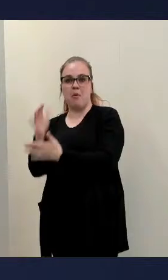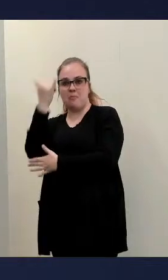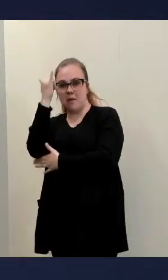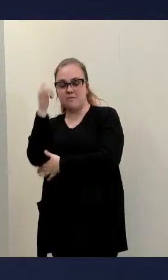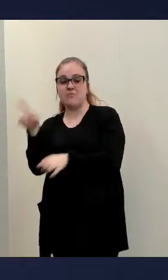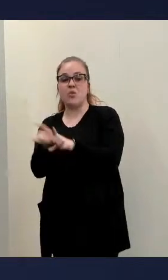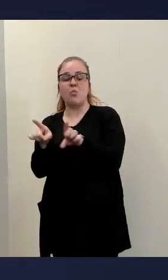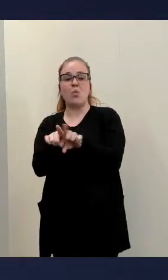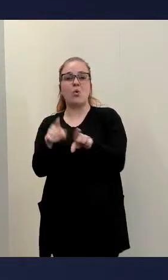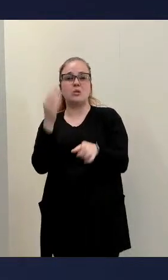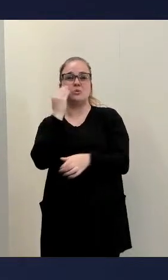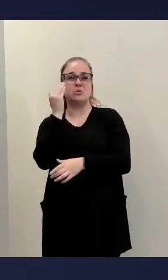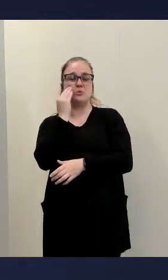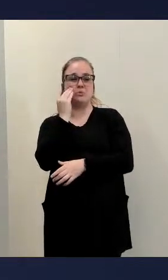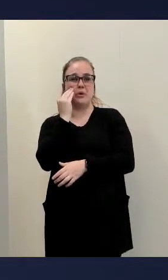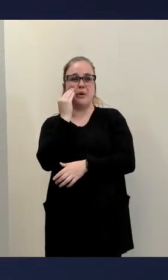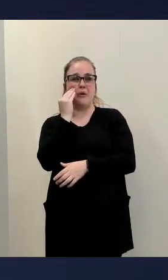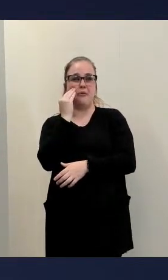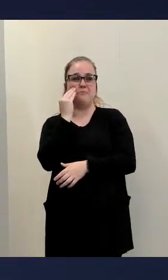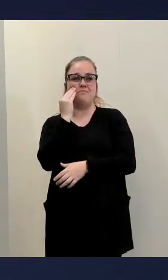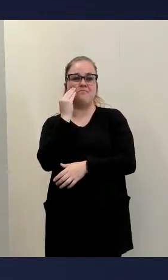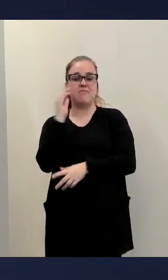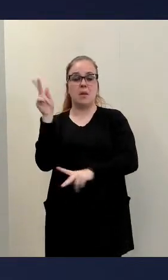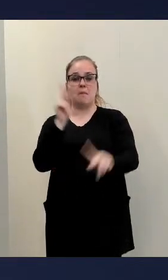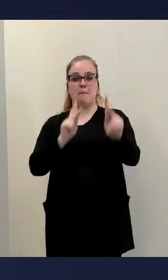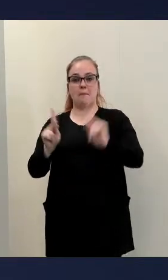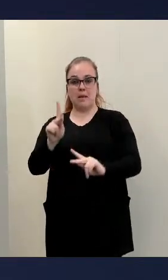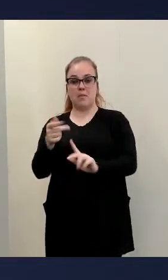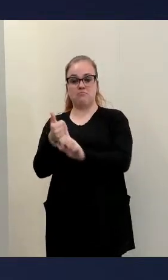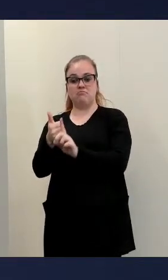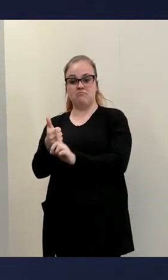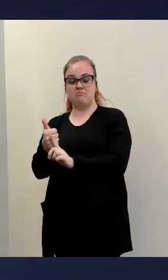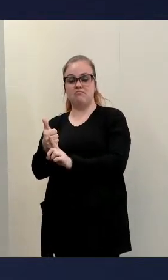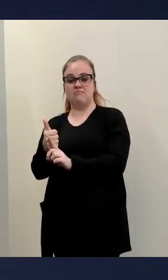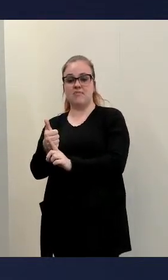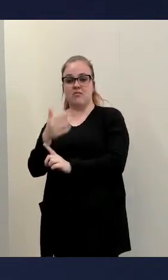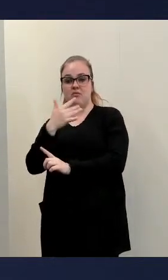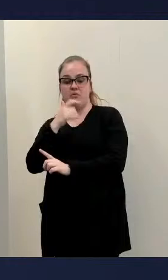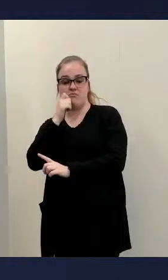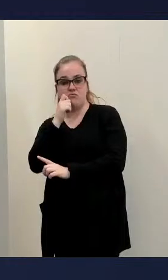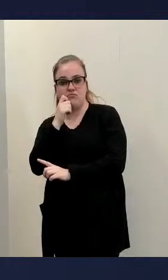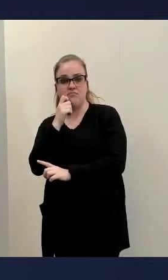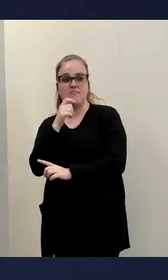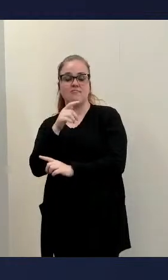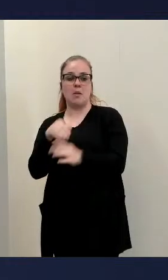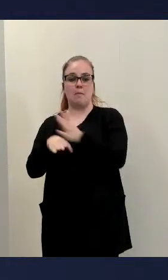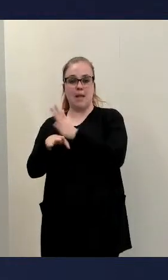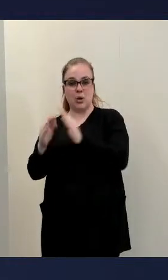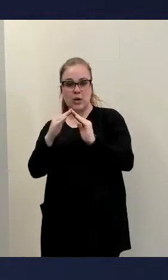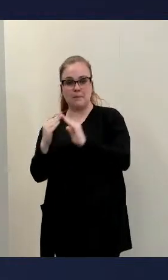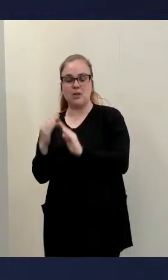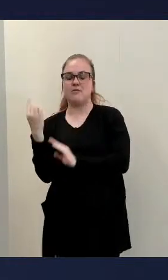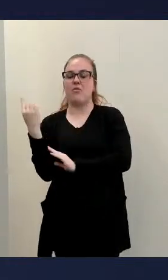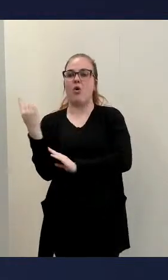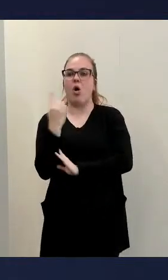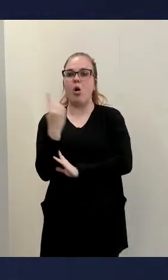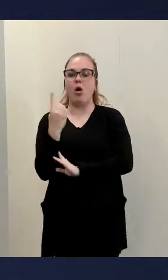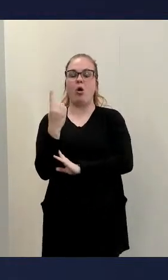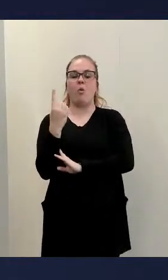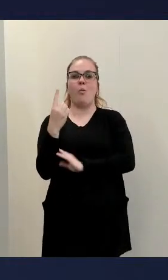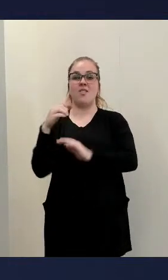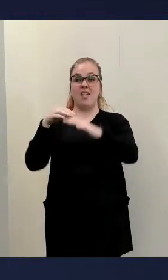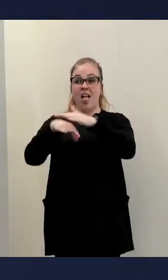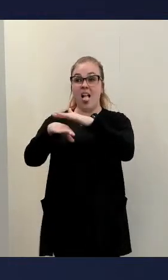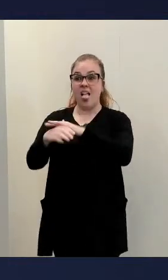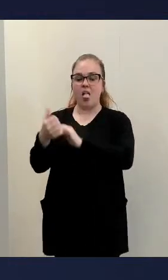we also know that marginalized communities and people of color from minority communities always have been denied